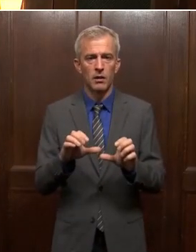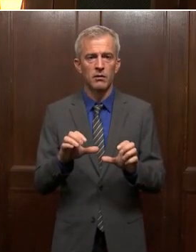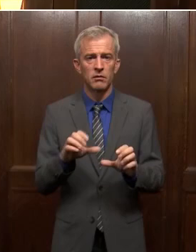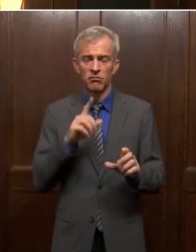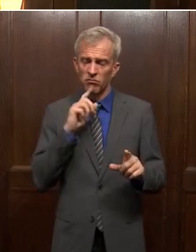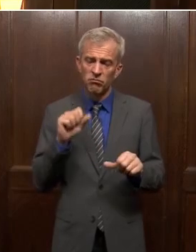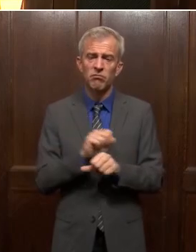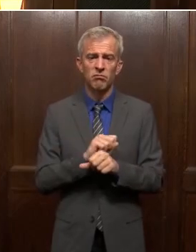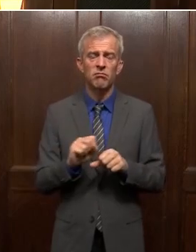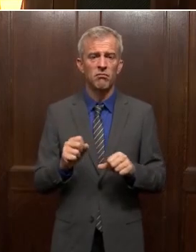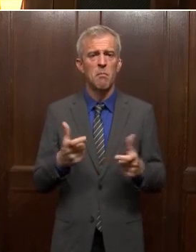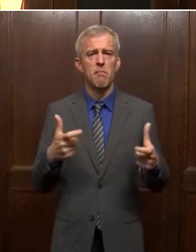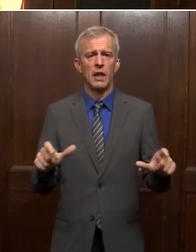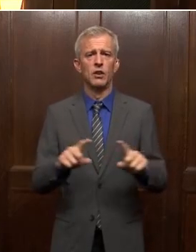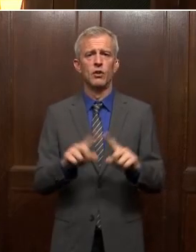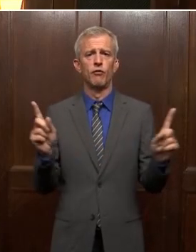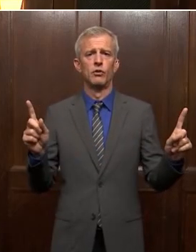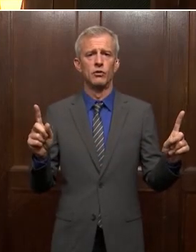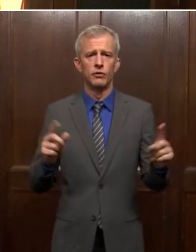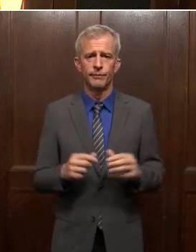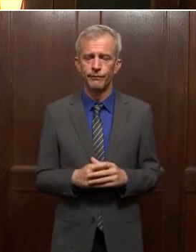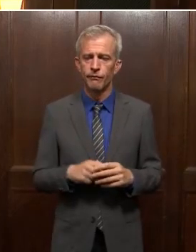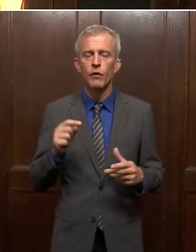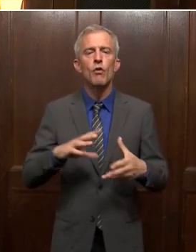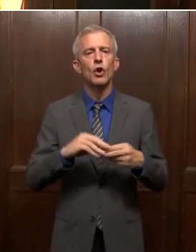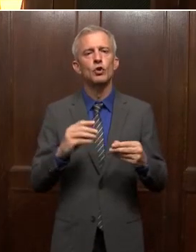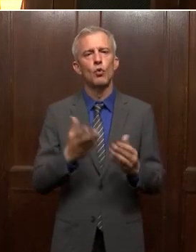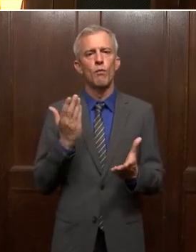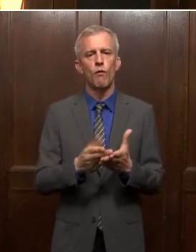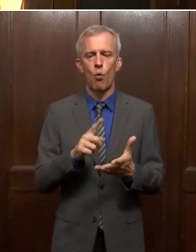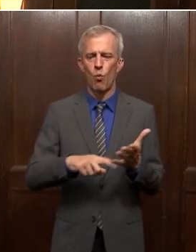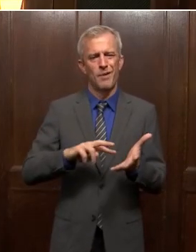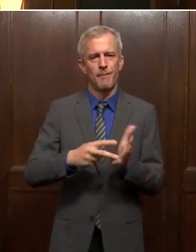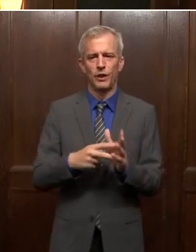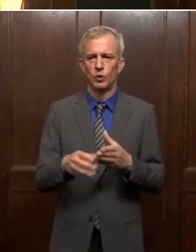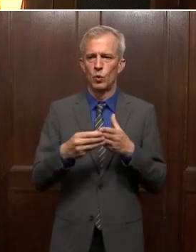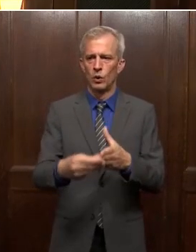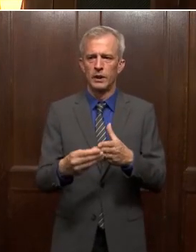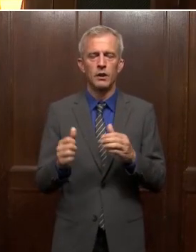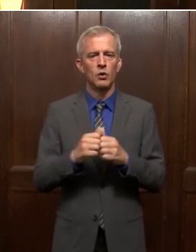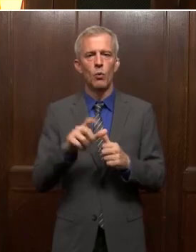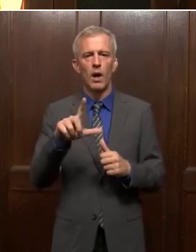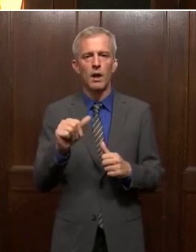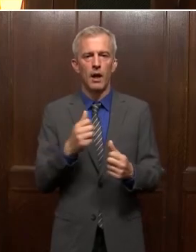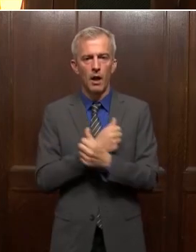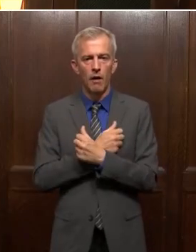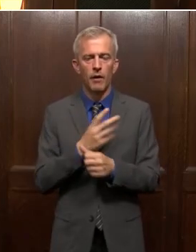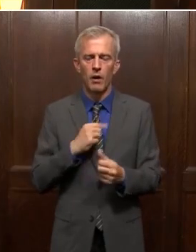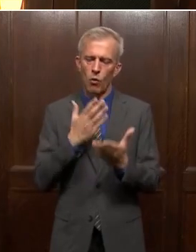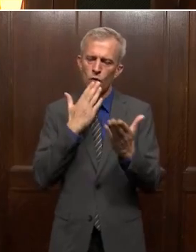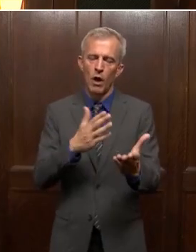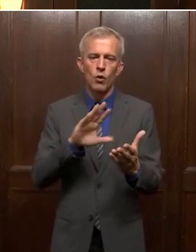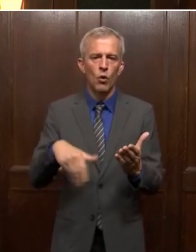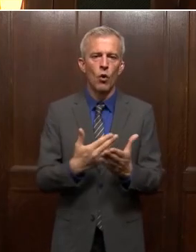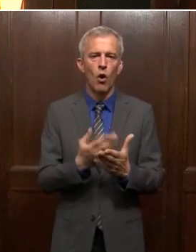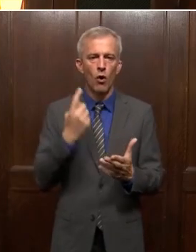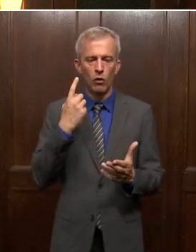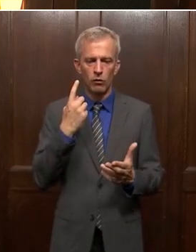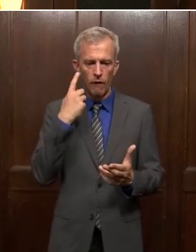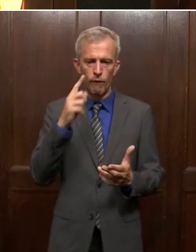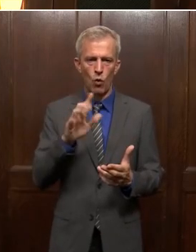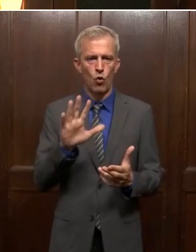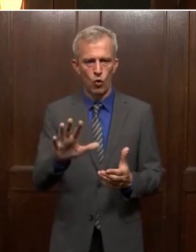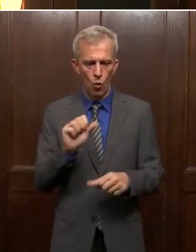difference. These stories show what it means to lead with LA love. And I want to thank you all for being a part of this